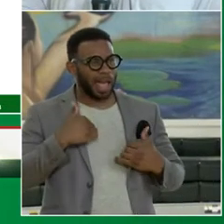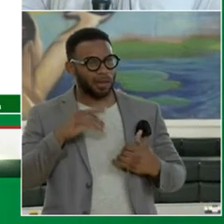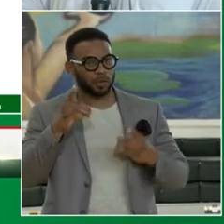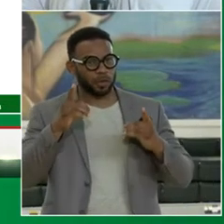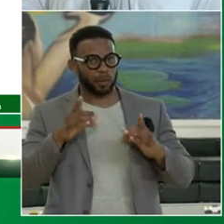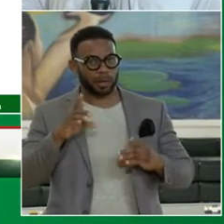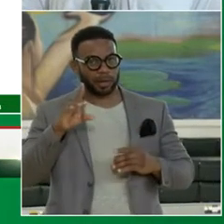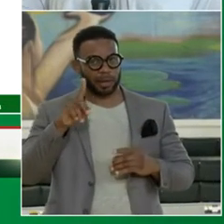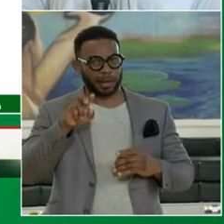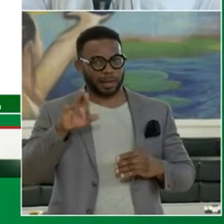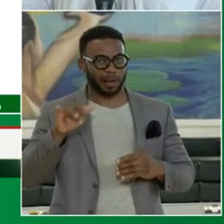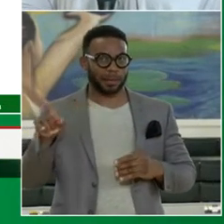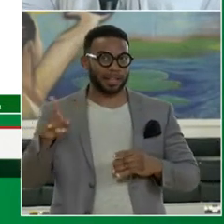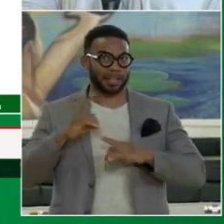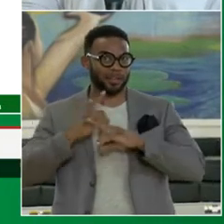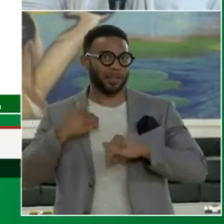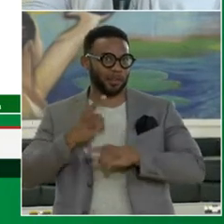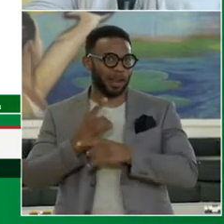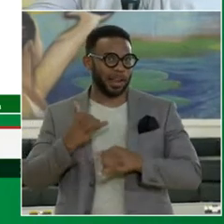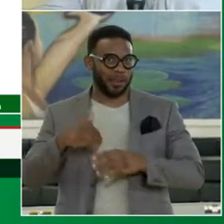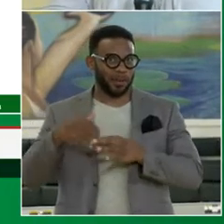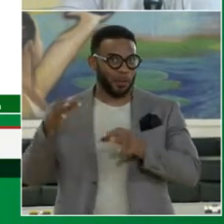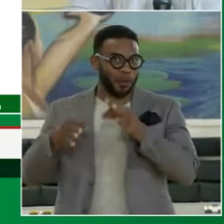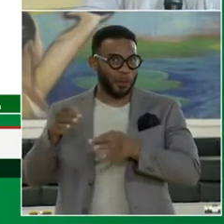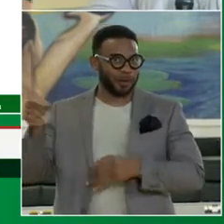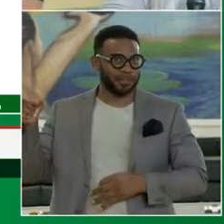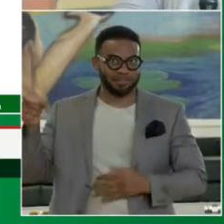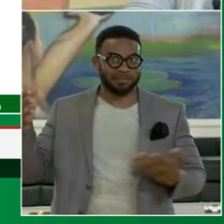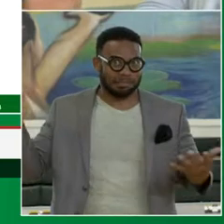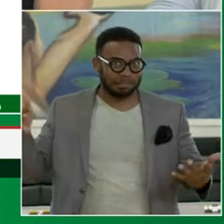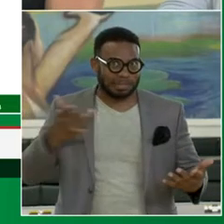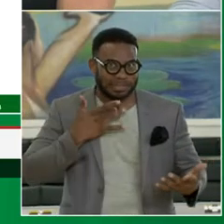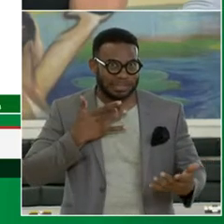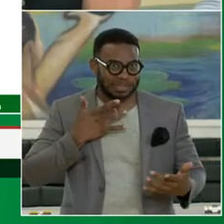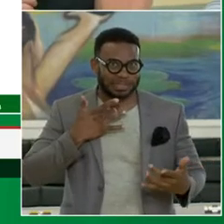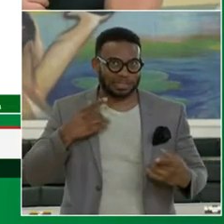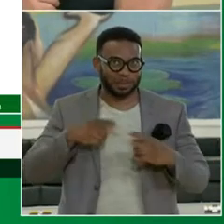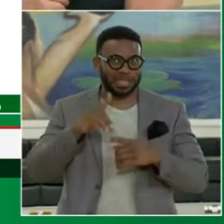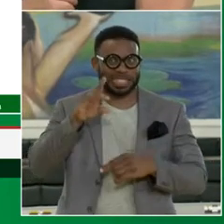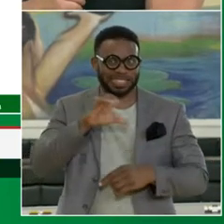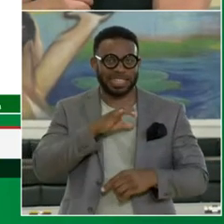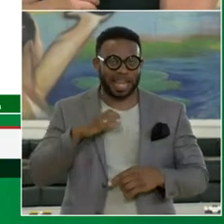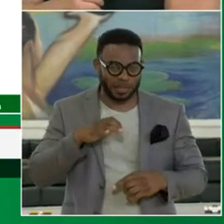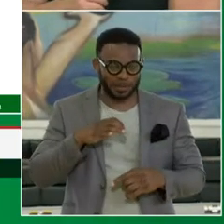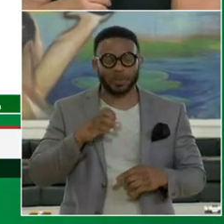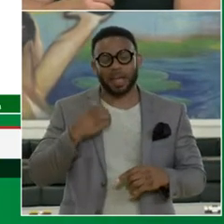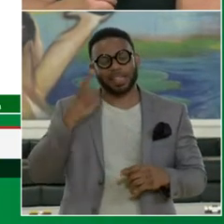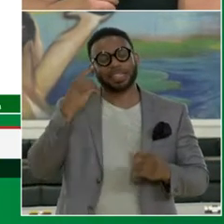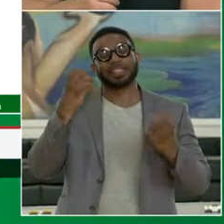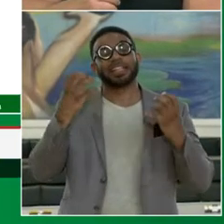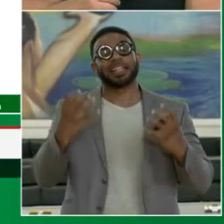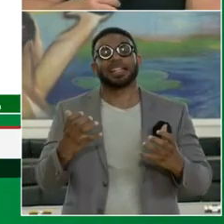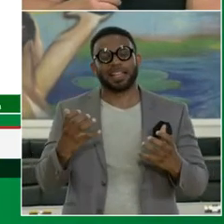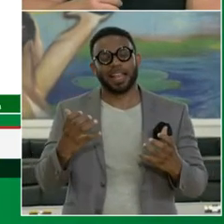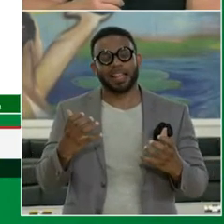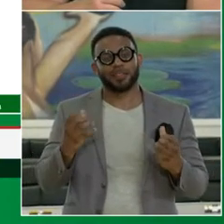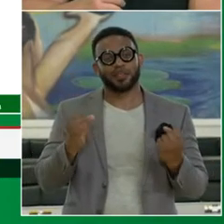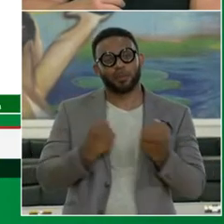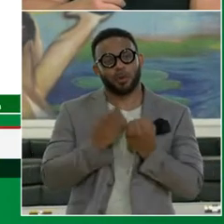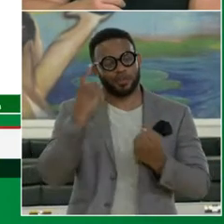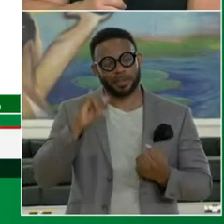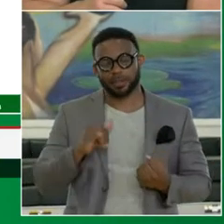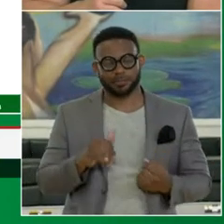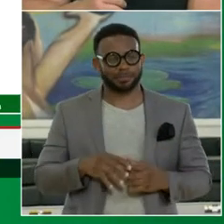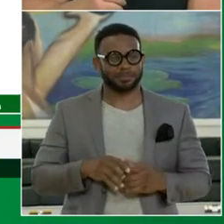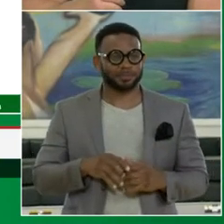here with us, but he's actually defending this right now in his hearing, with the council, which I think there's a lot of resounding support for. So I